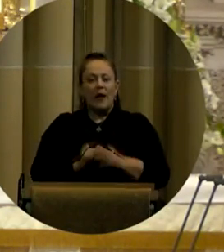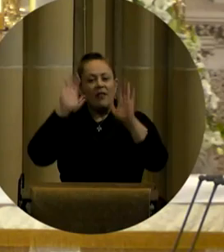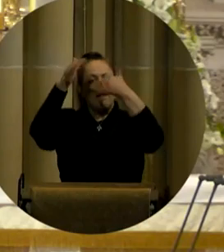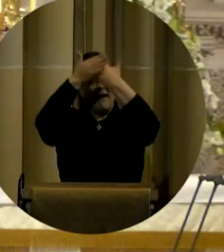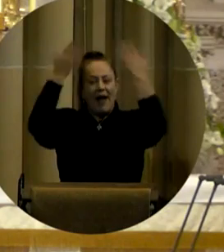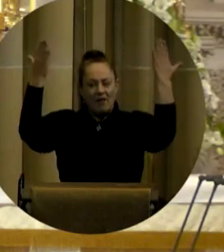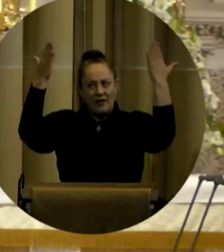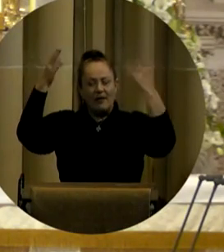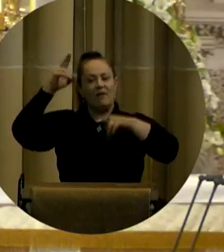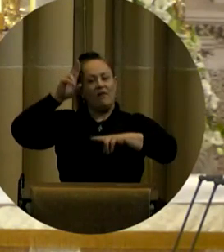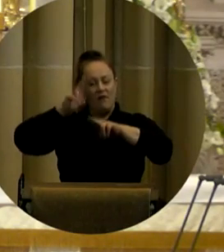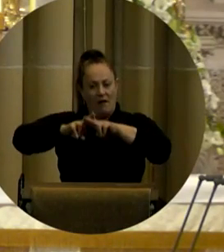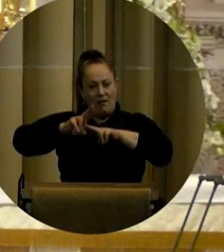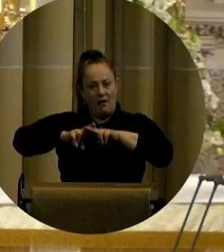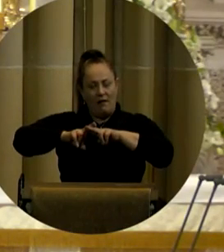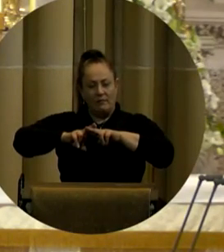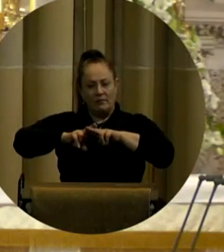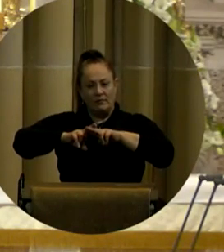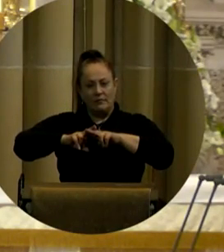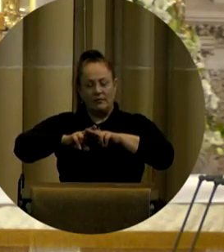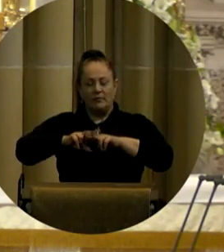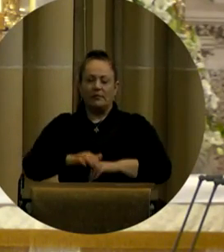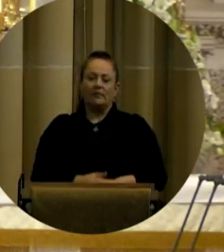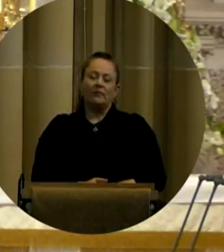heavenly, fatherly God.